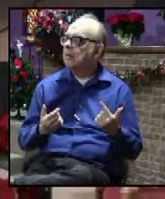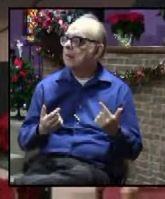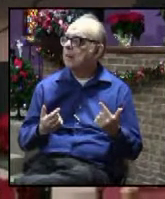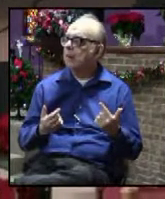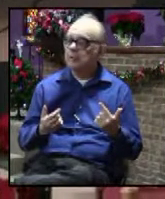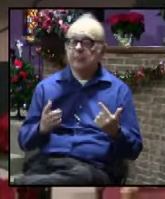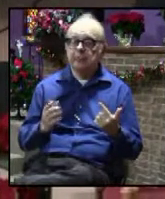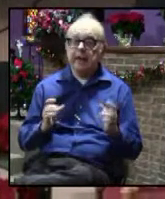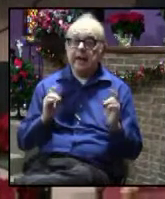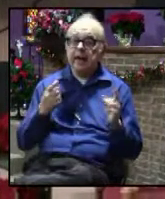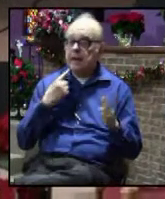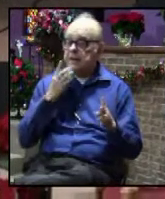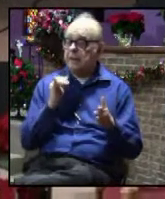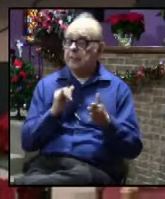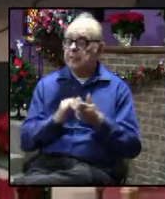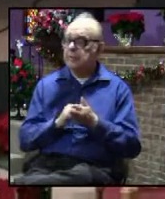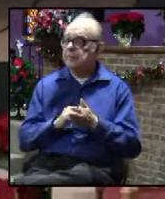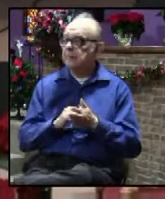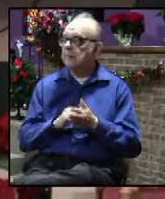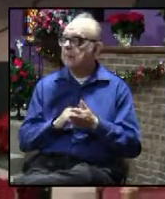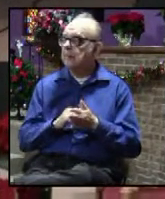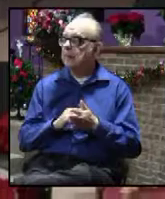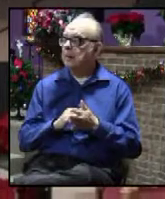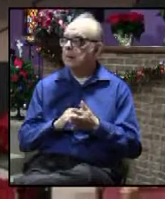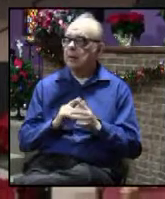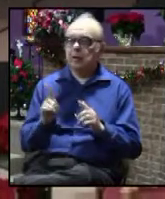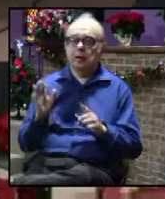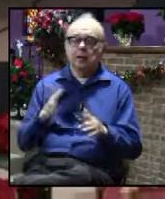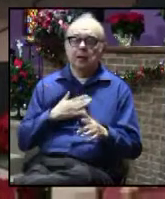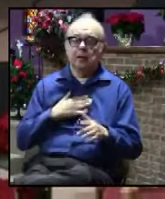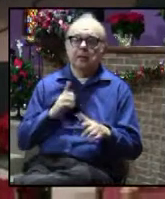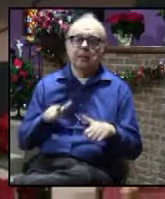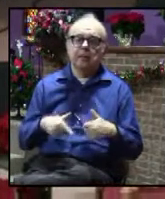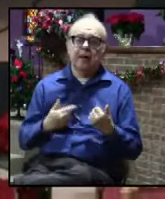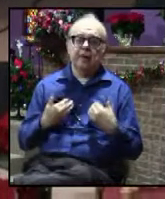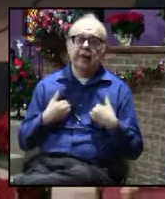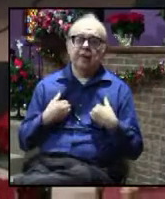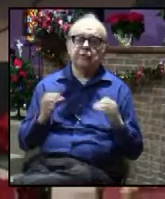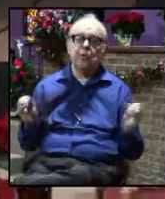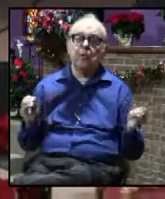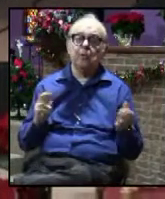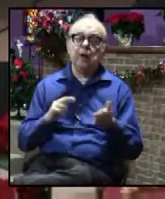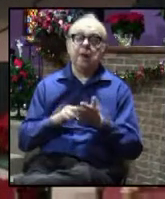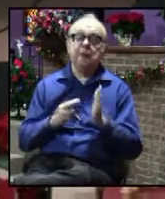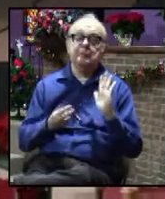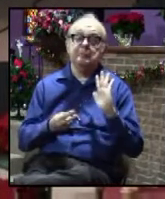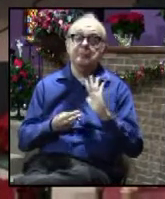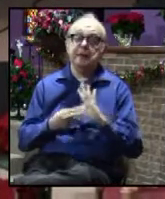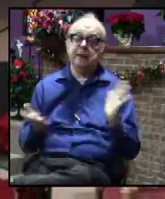I hate to tell you this, but your life is meaningless. Amen.